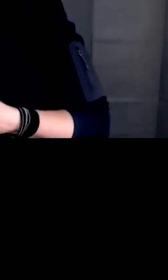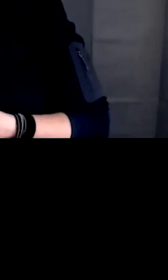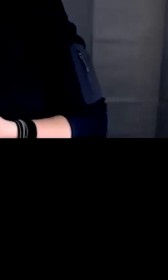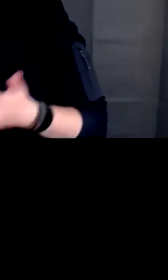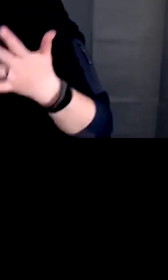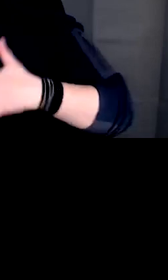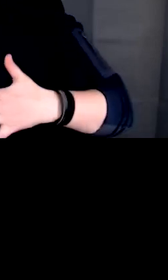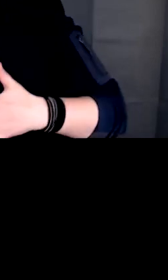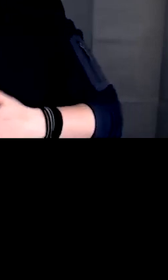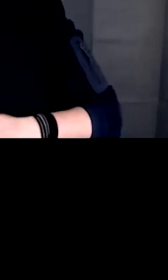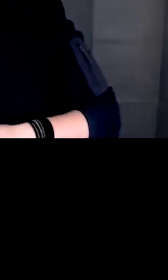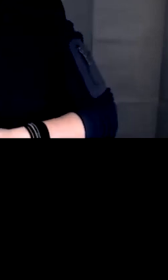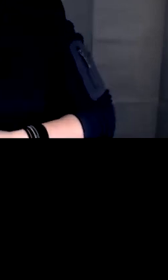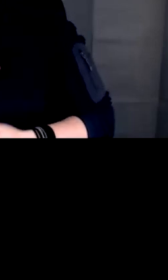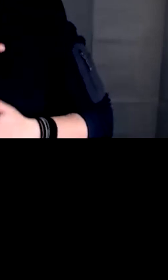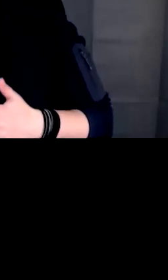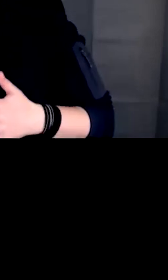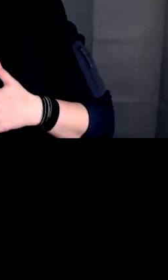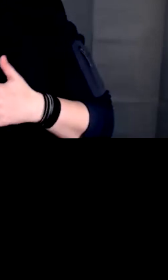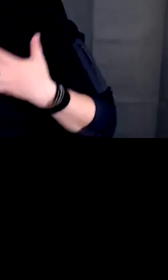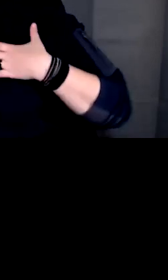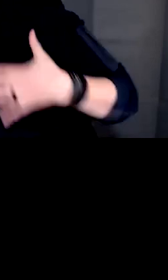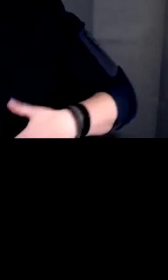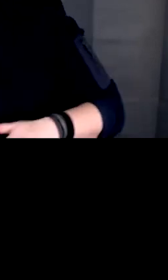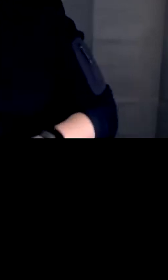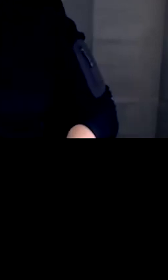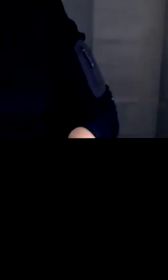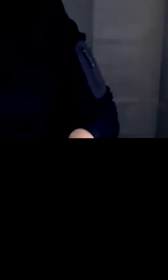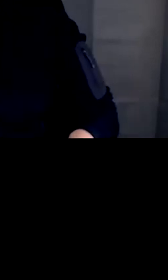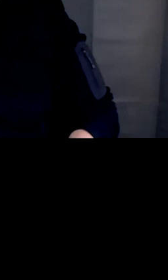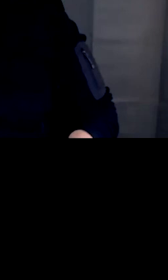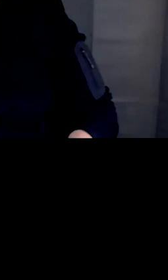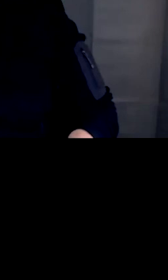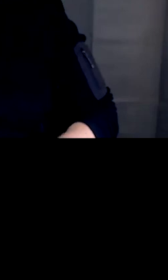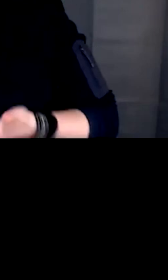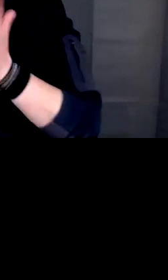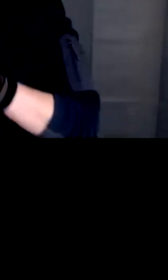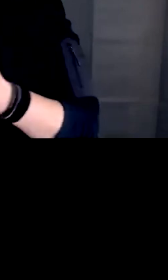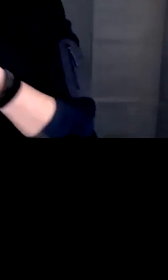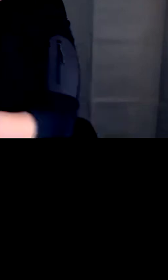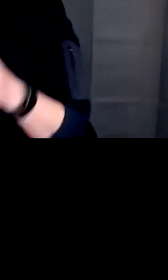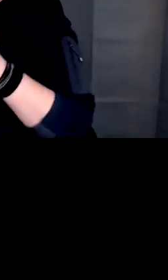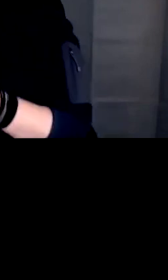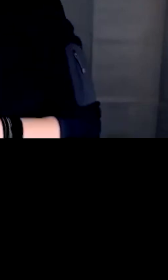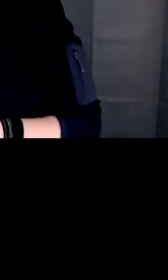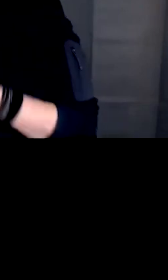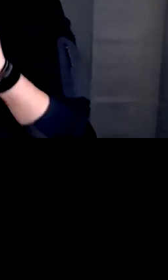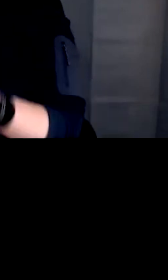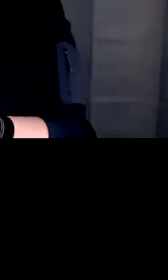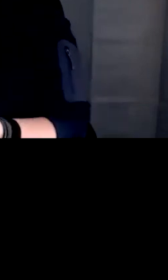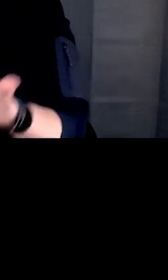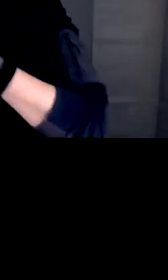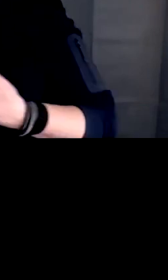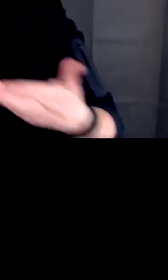that's designed to function as part of a social unit. So helping give people the kinds of social resources that their brains